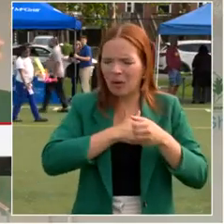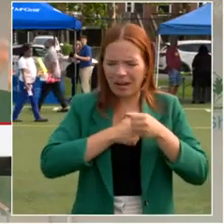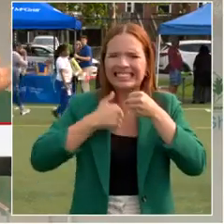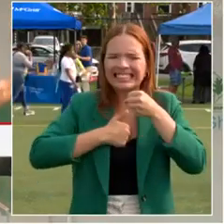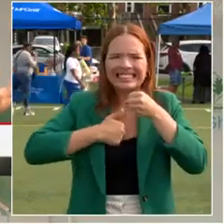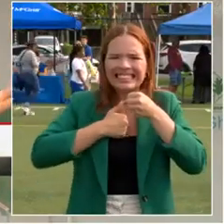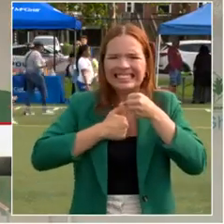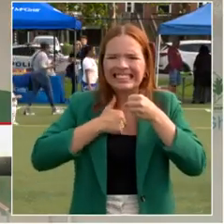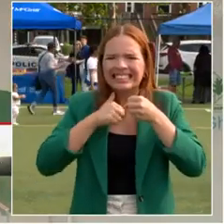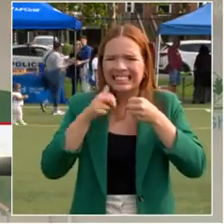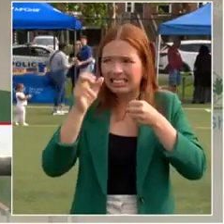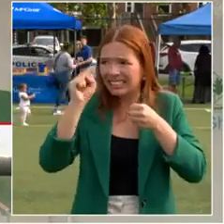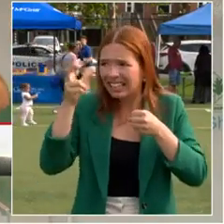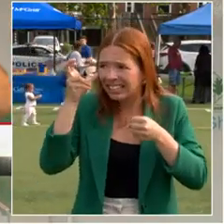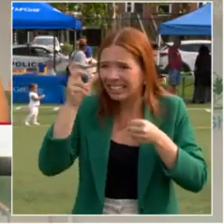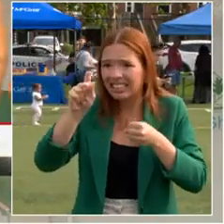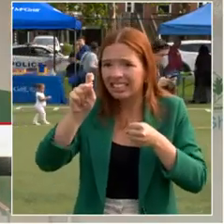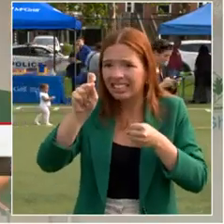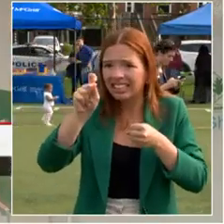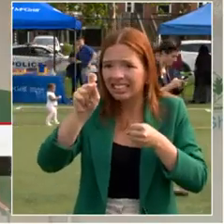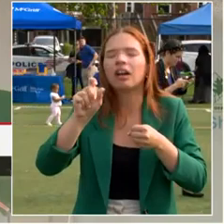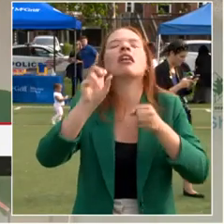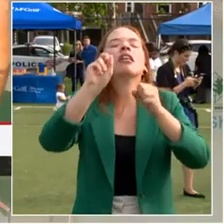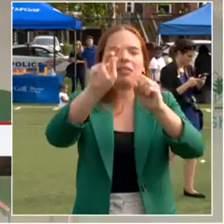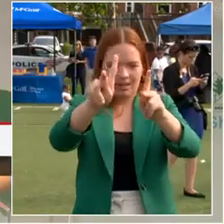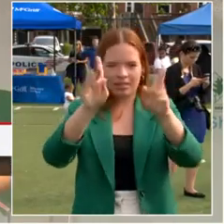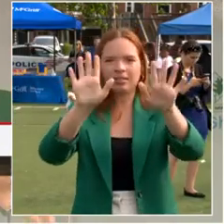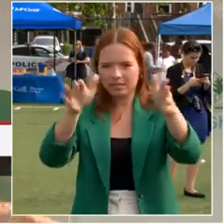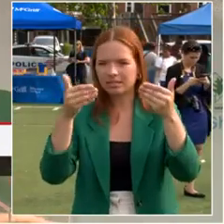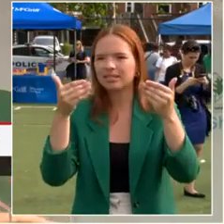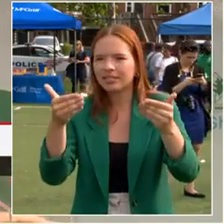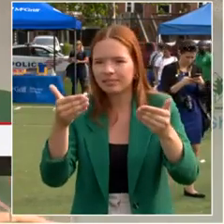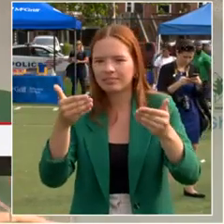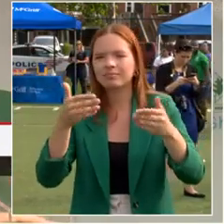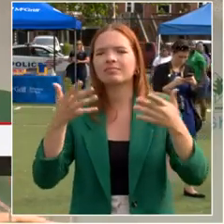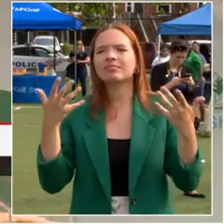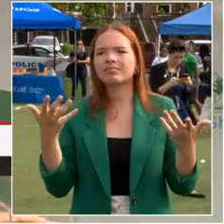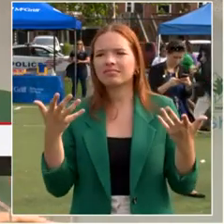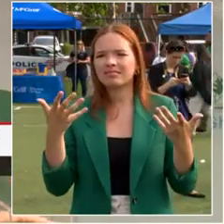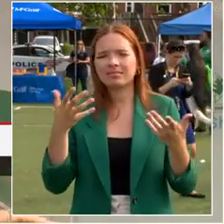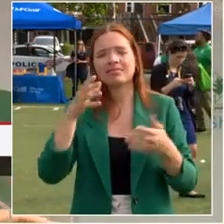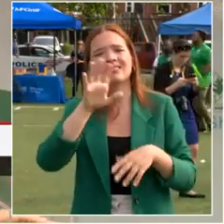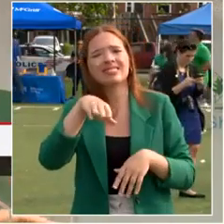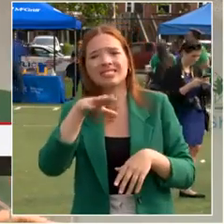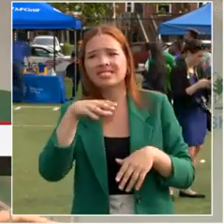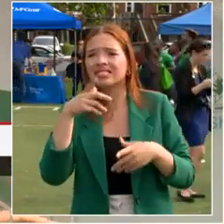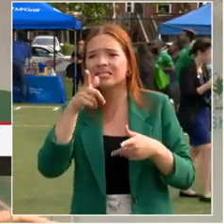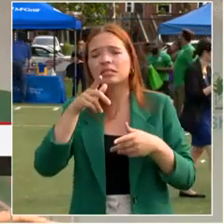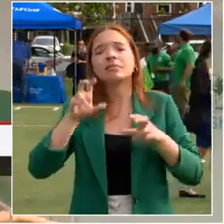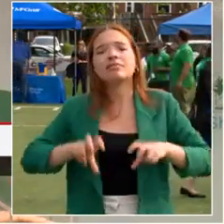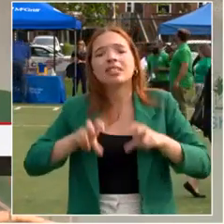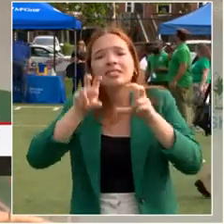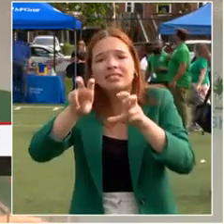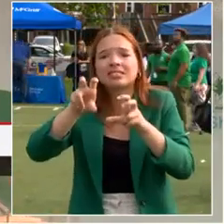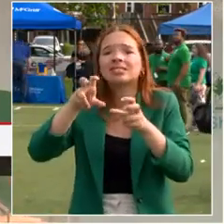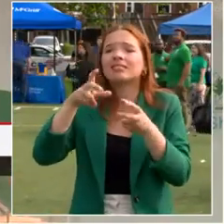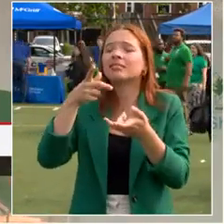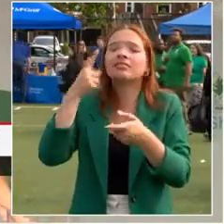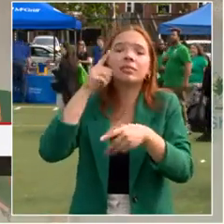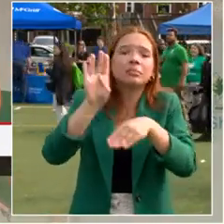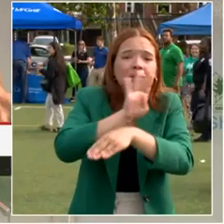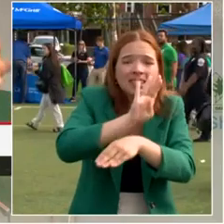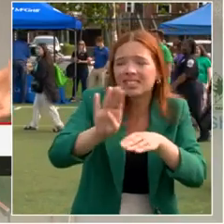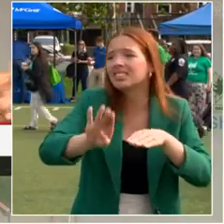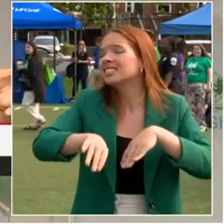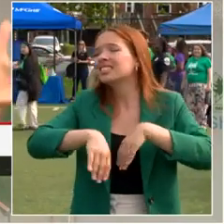That have been investing in, whether that was stop-bys to our small businesses, folks that were coming up to say hello on the street. And